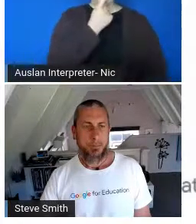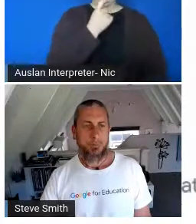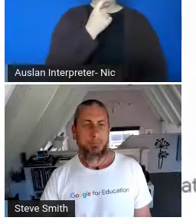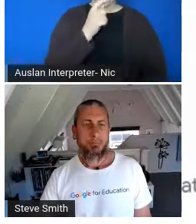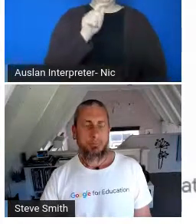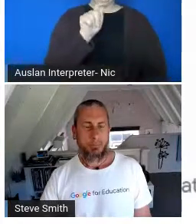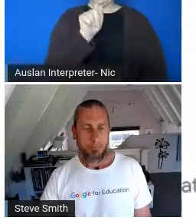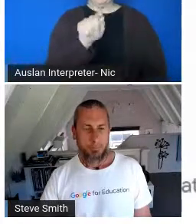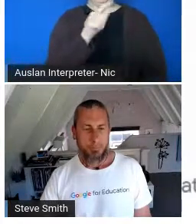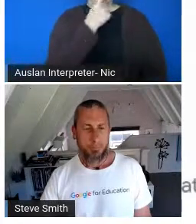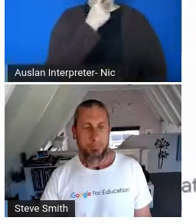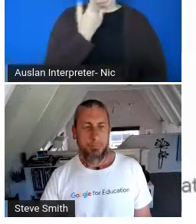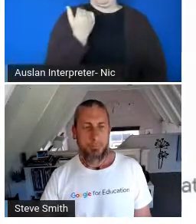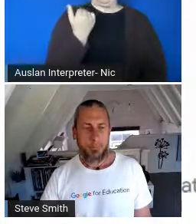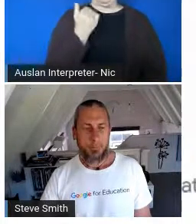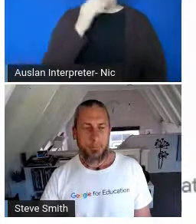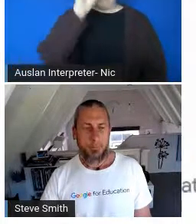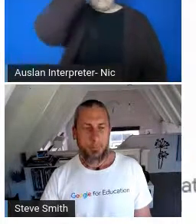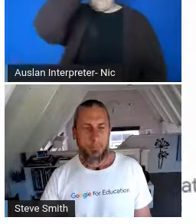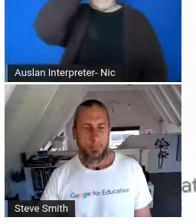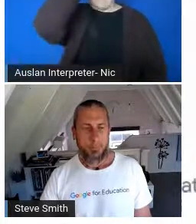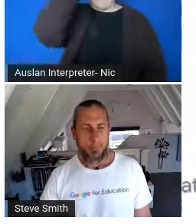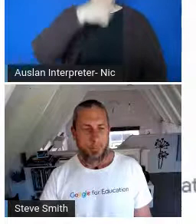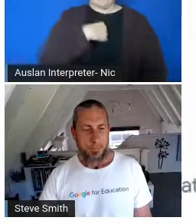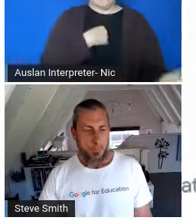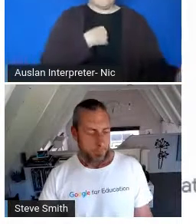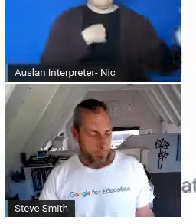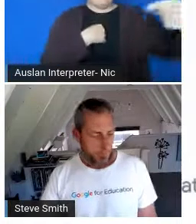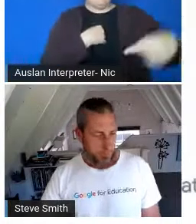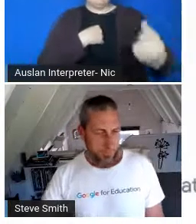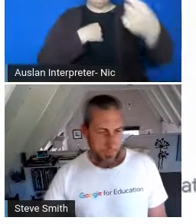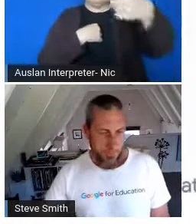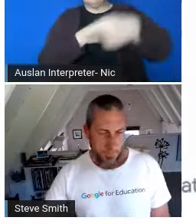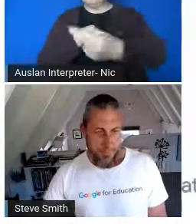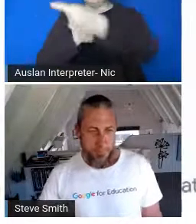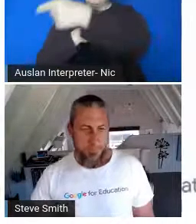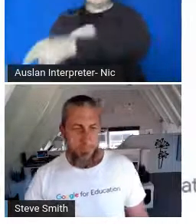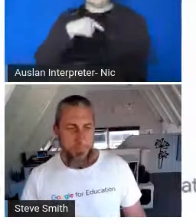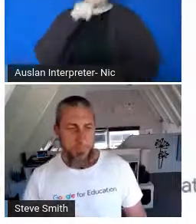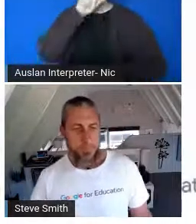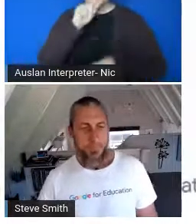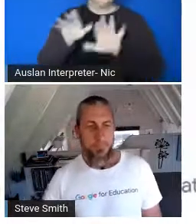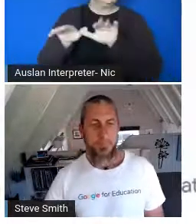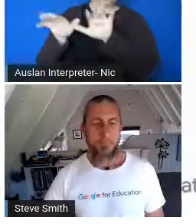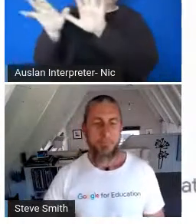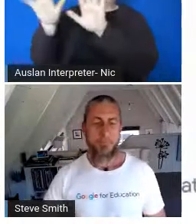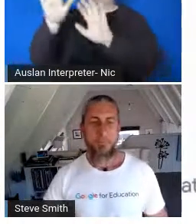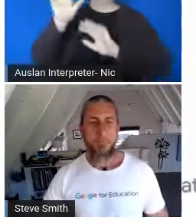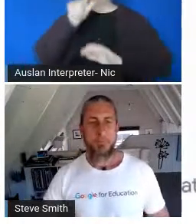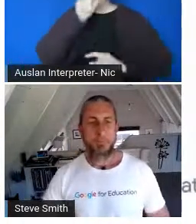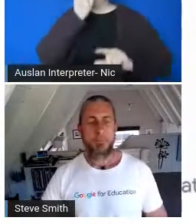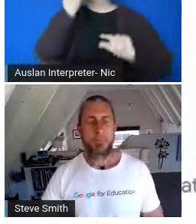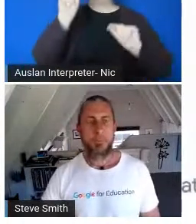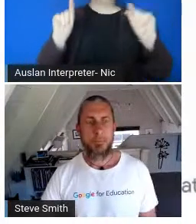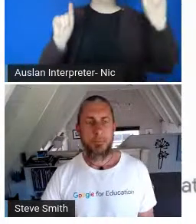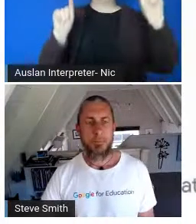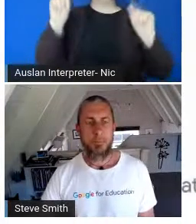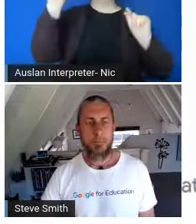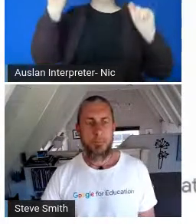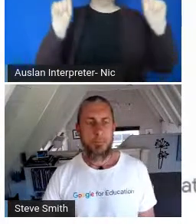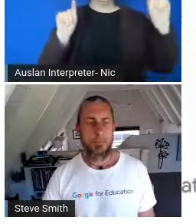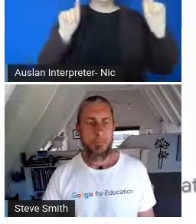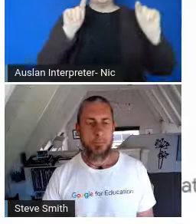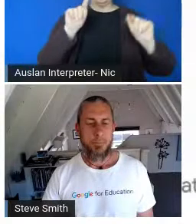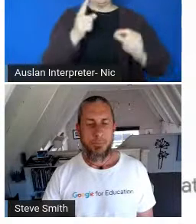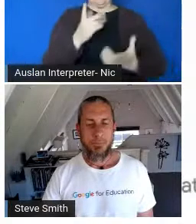the wattles are out, the birds are chirping, and it's really, really beautiful. But the footsteps we take today are generally in the direction that we're going, and